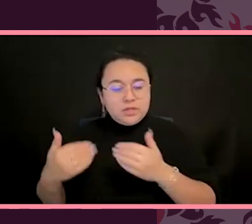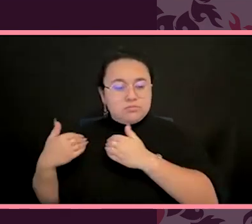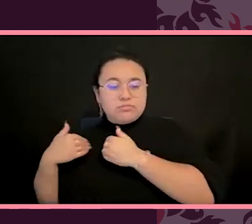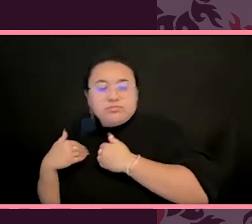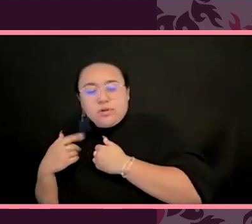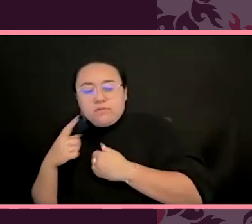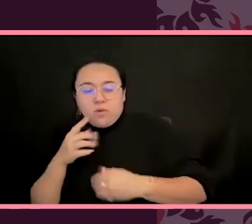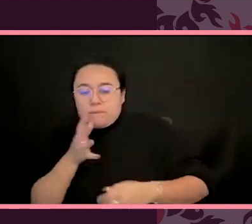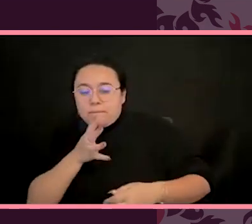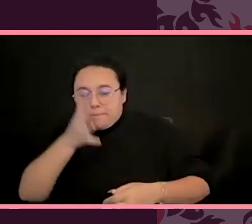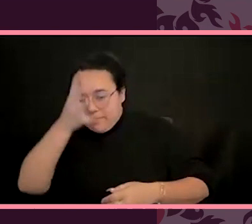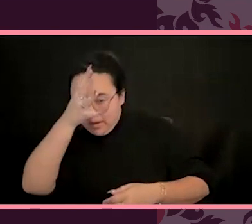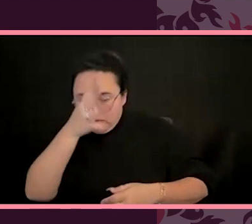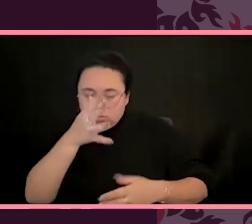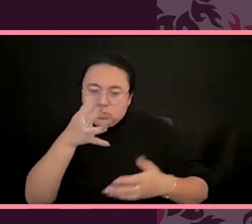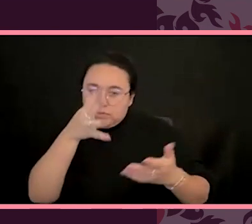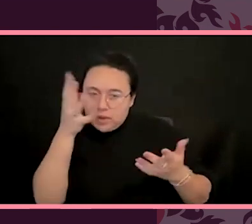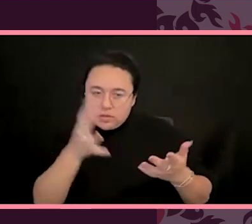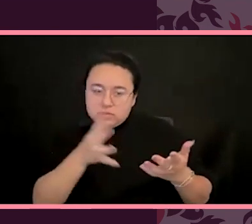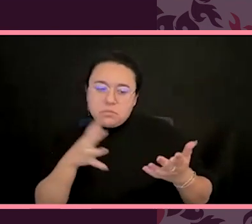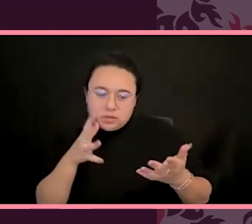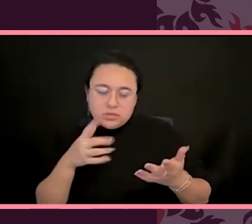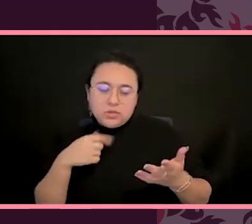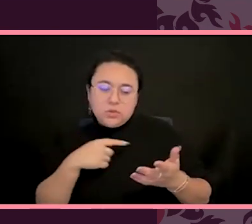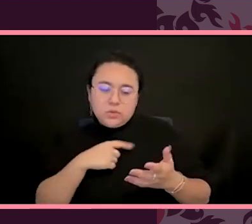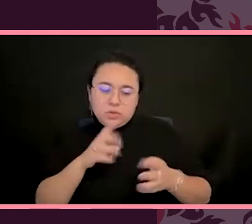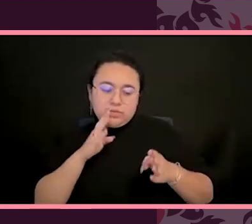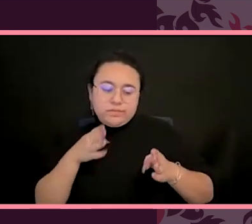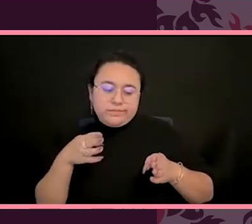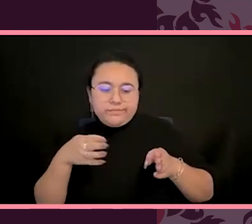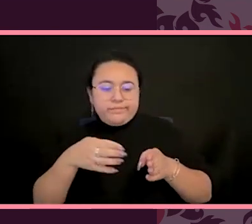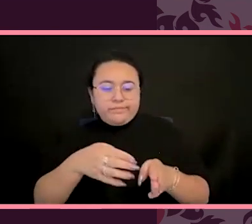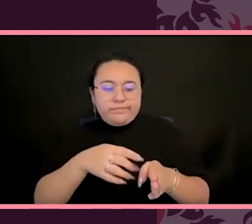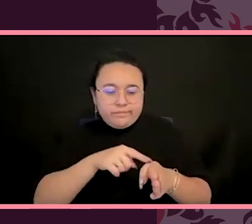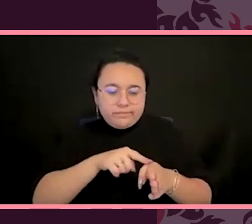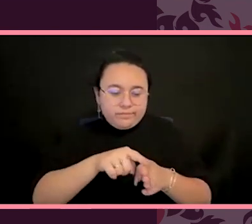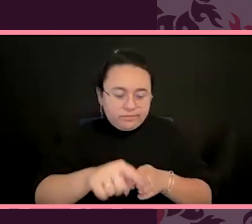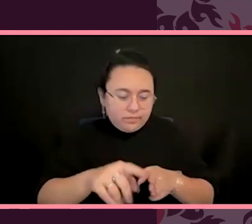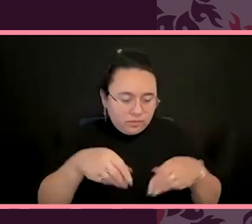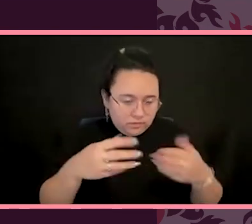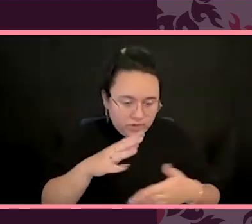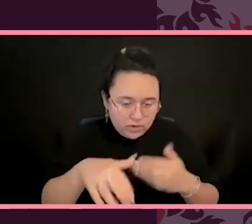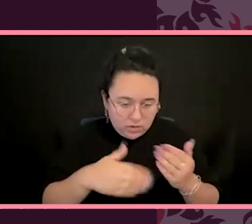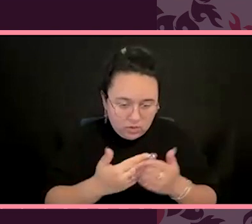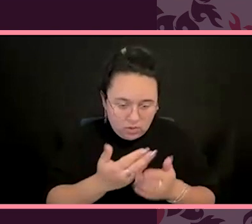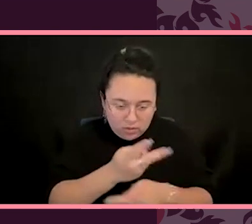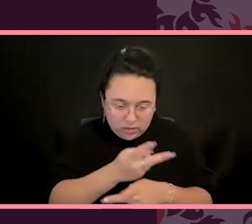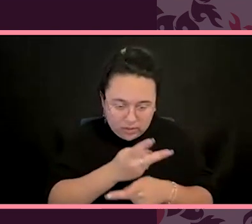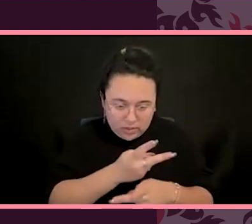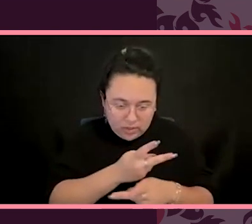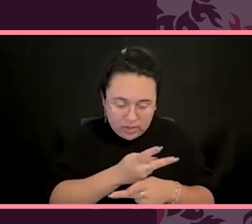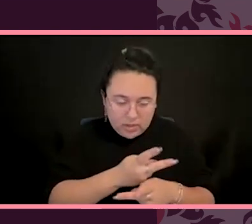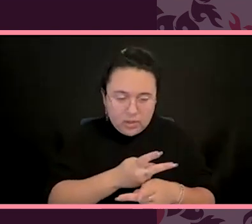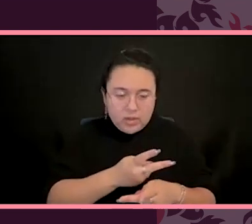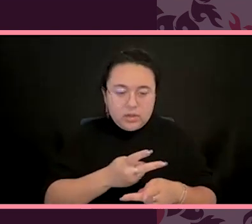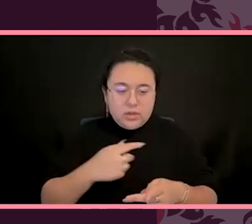parents as these siloed places of providing all the care. And then we're